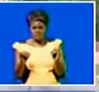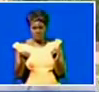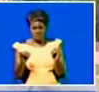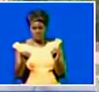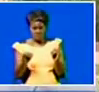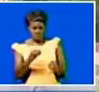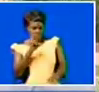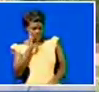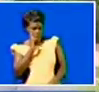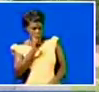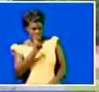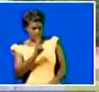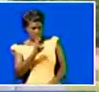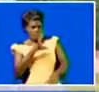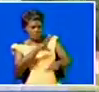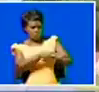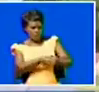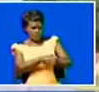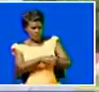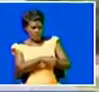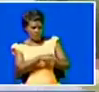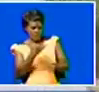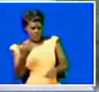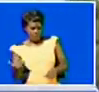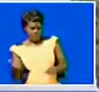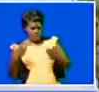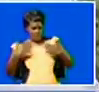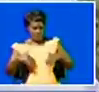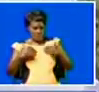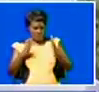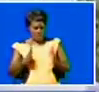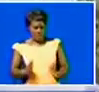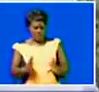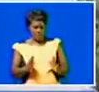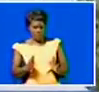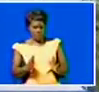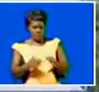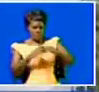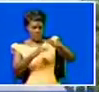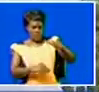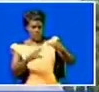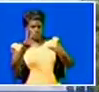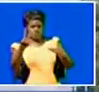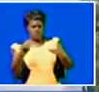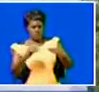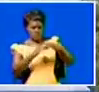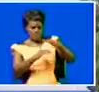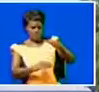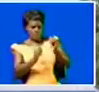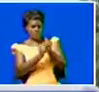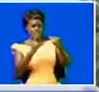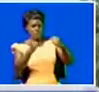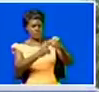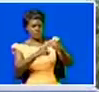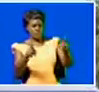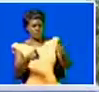to have a look and to discover some young players for the team under 20, under 17,